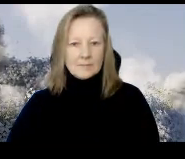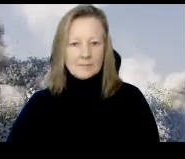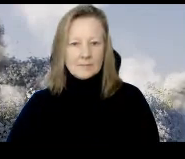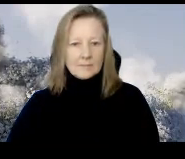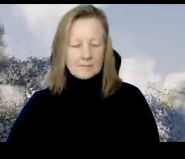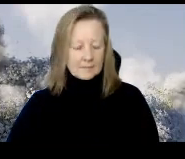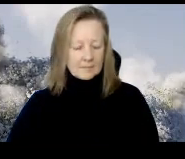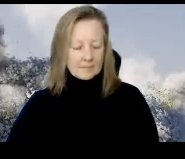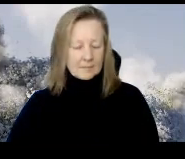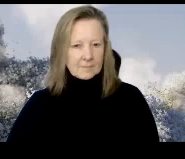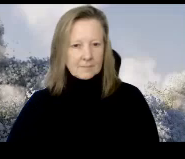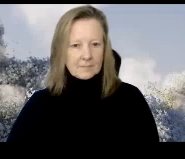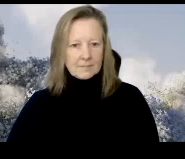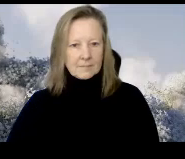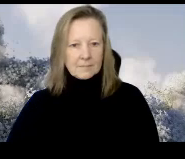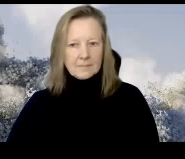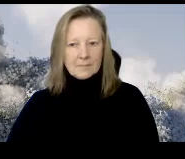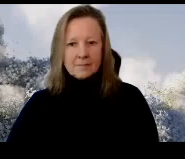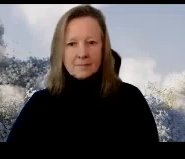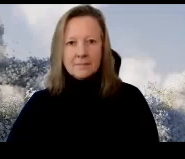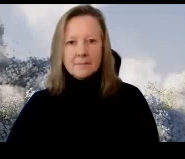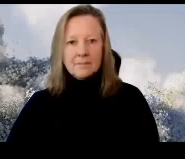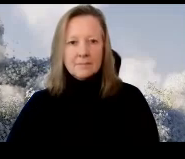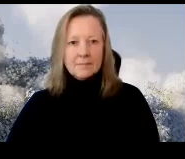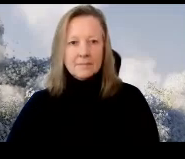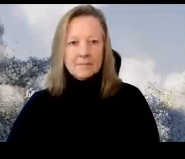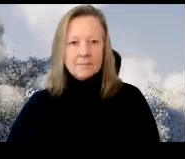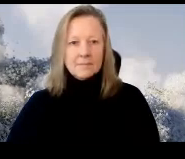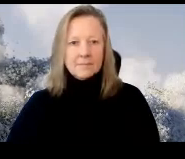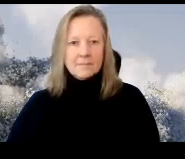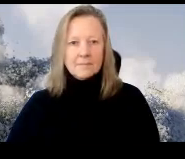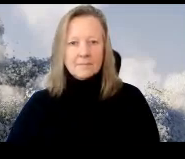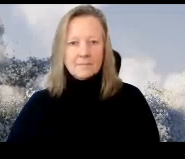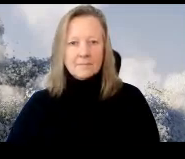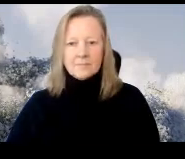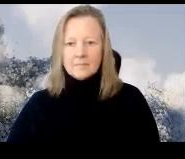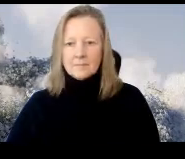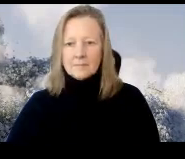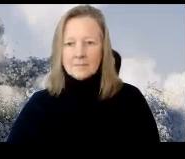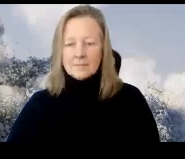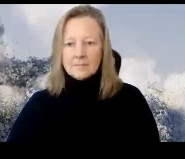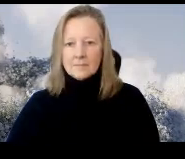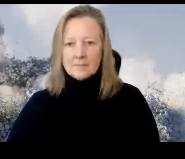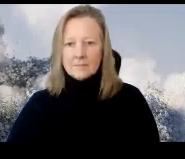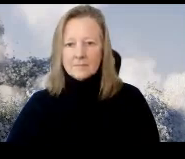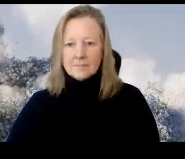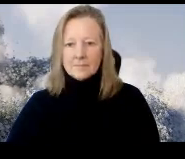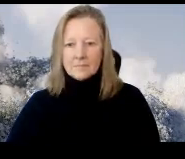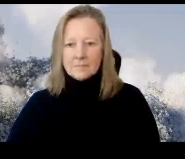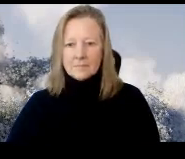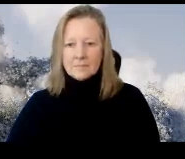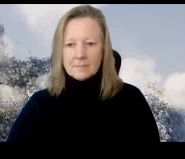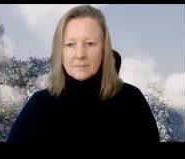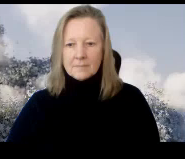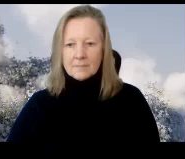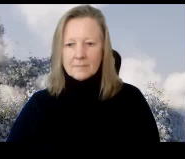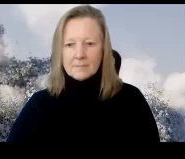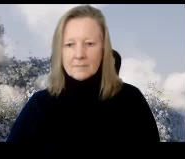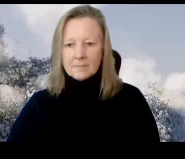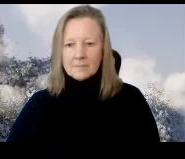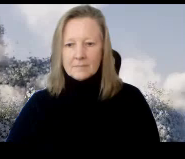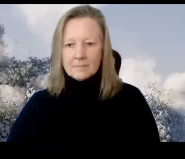professionals, such as yourselves, most of you that are here, improve communication skills within a Canadian